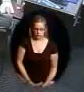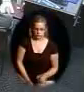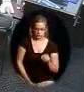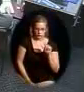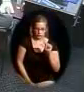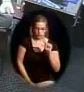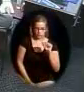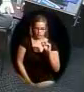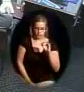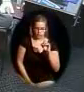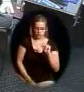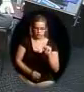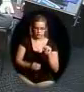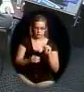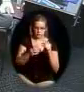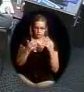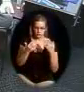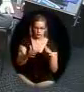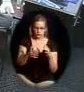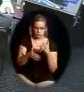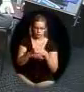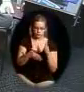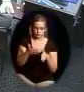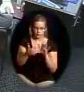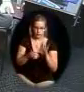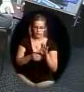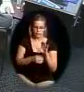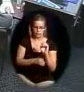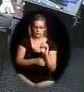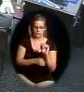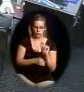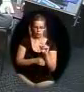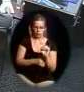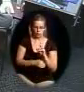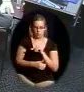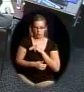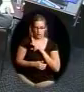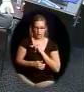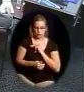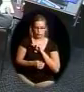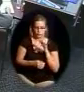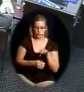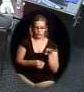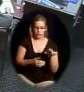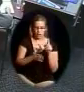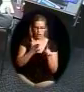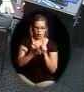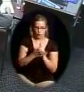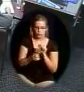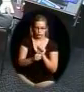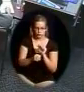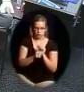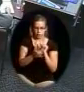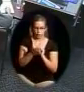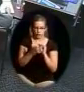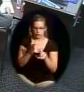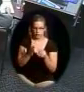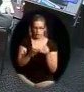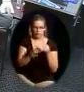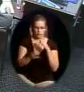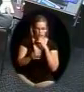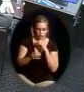And Garrett is completing his Eagle Badge for 95 hours completed working on projects for elderly assistance, hunger